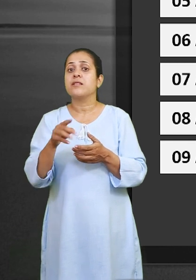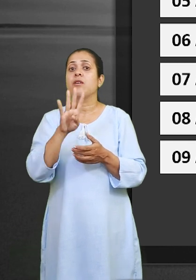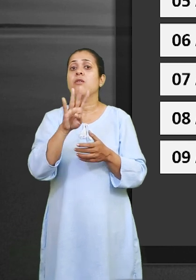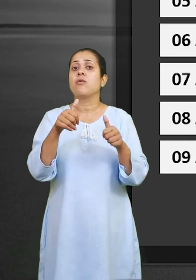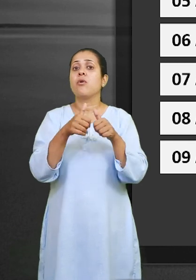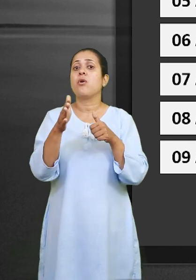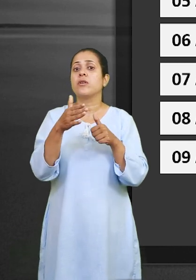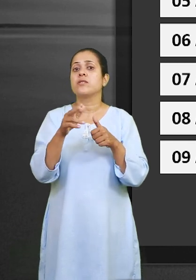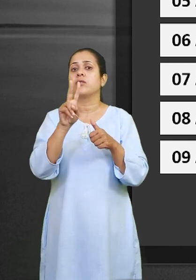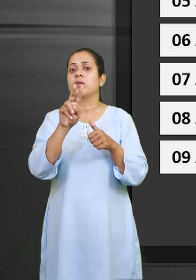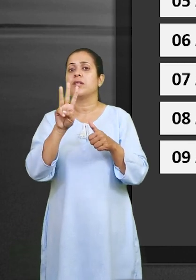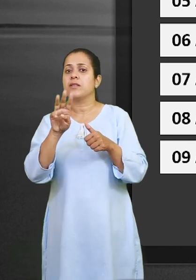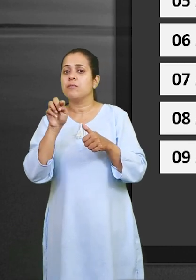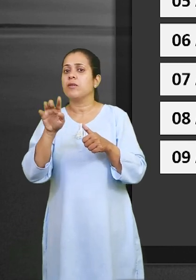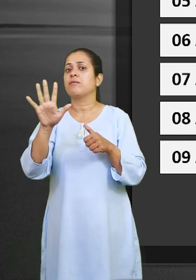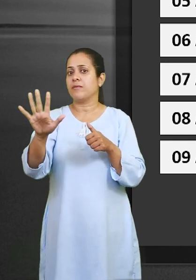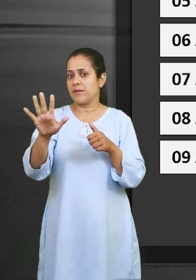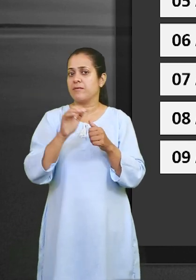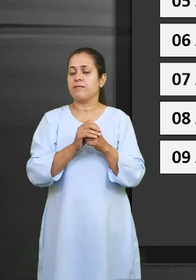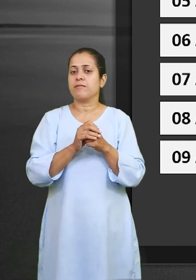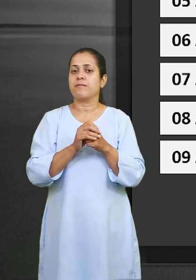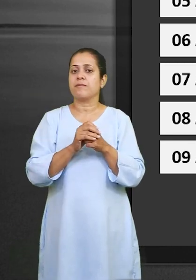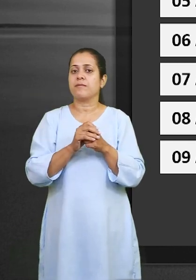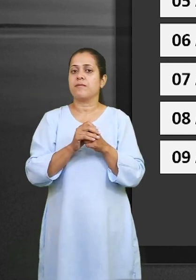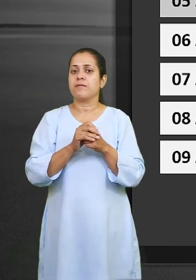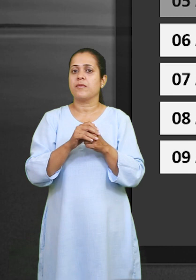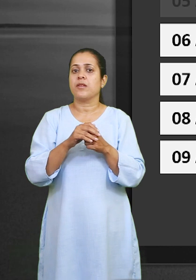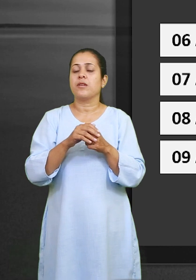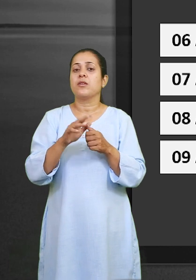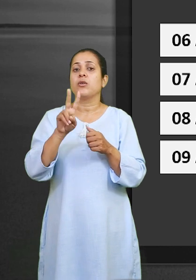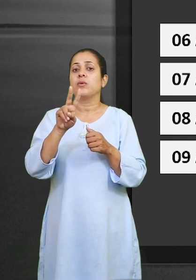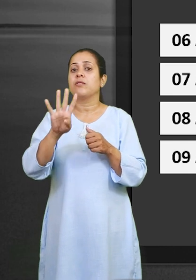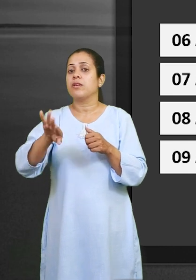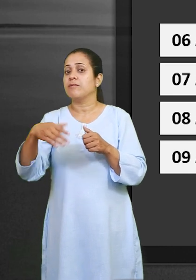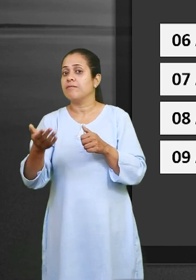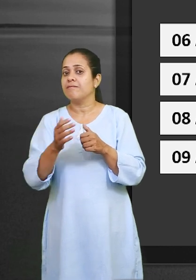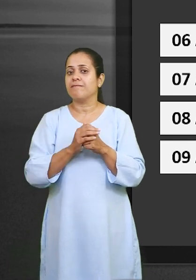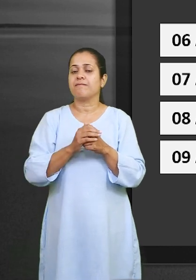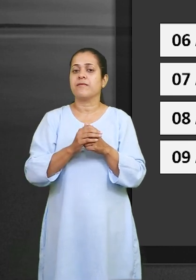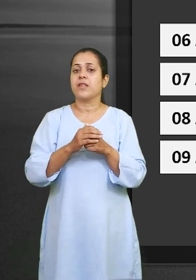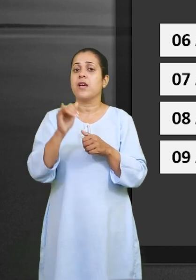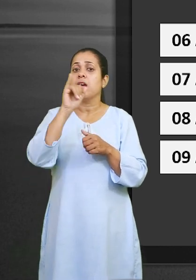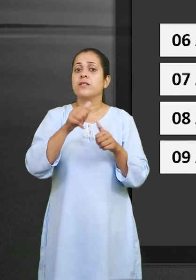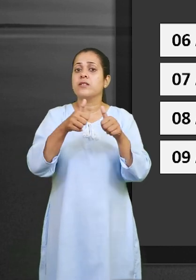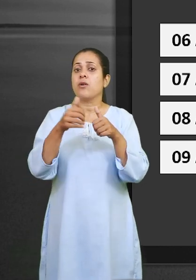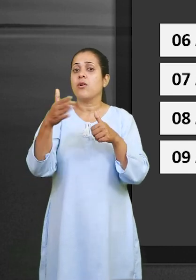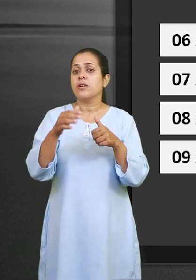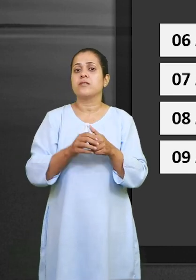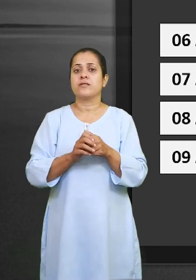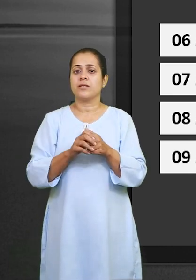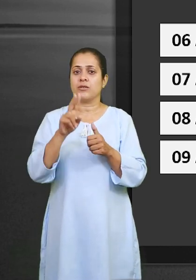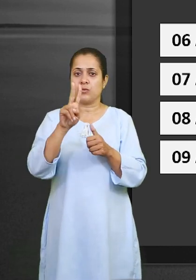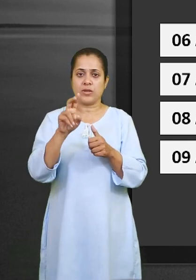of August, let us mark 23.5 and 25 for the next day. On 6th of August, let us